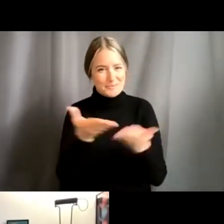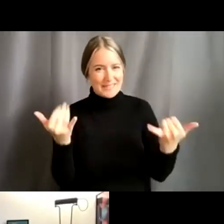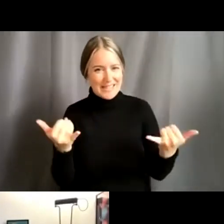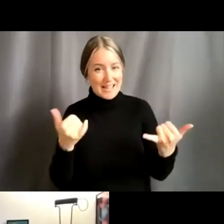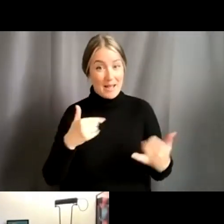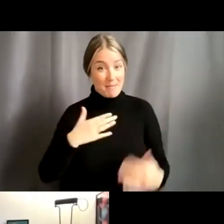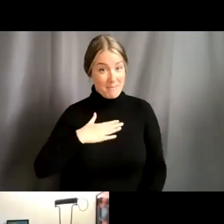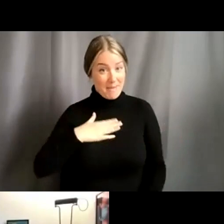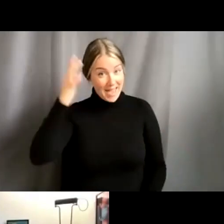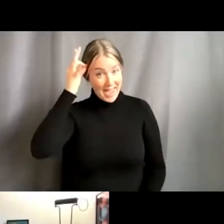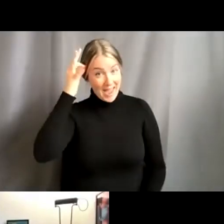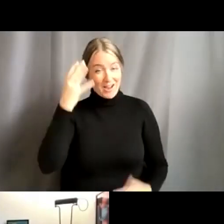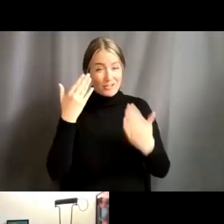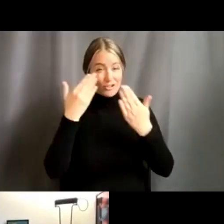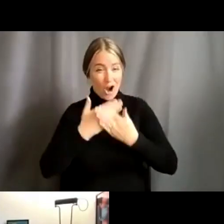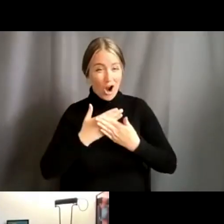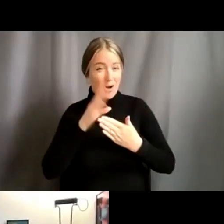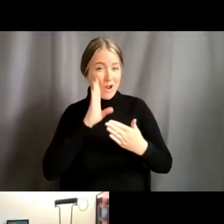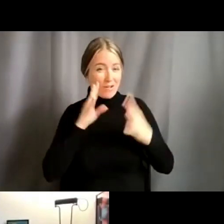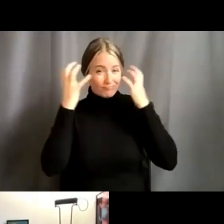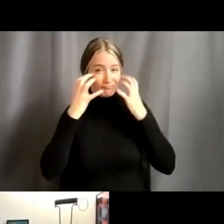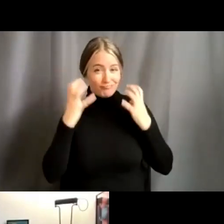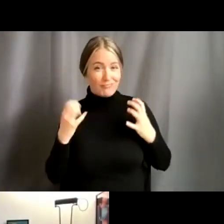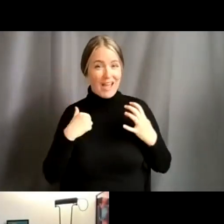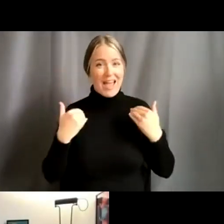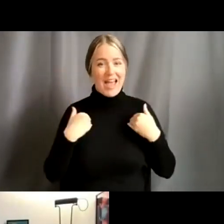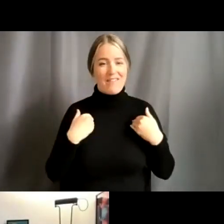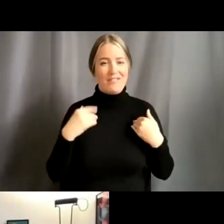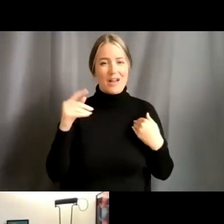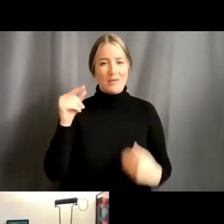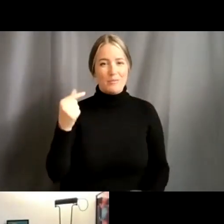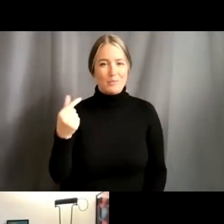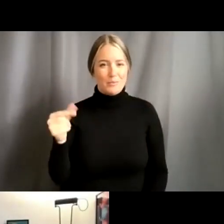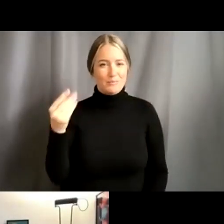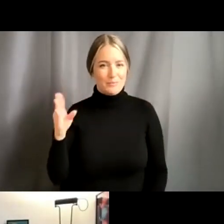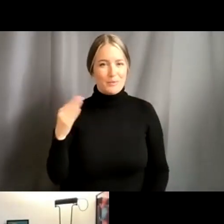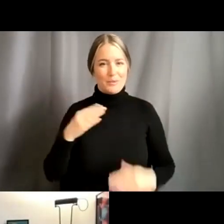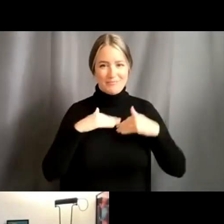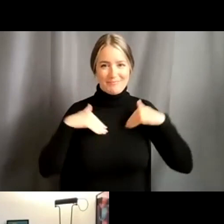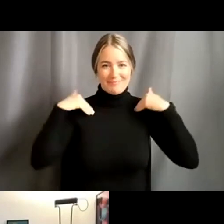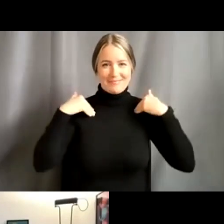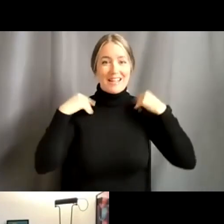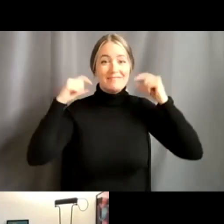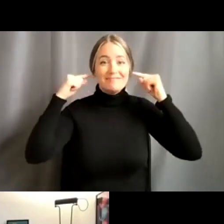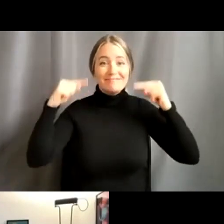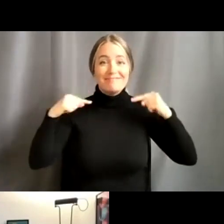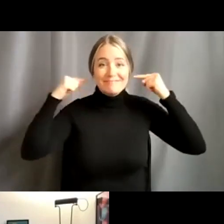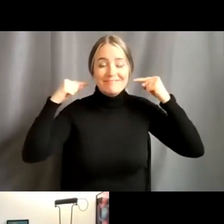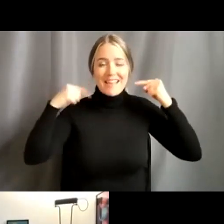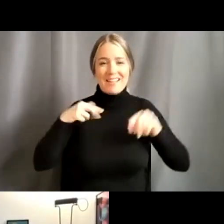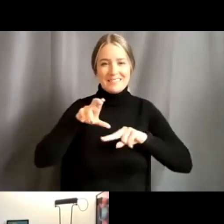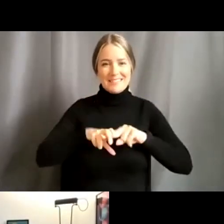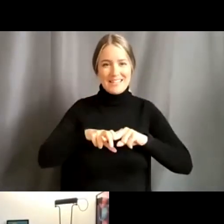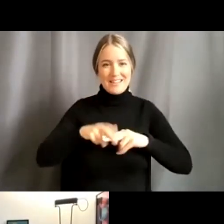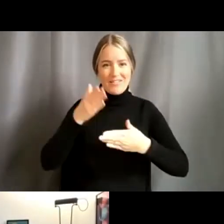curly hair, and I'm wearing a turquoise blouse and silver hoop earrings, and I'm sitting in a chair in front of a bookshelf. I'm the Visitor and